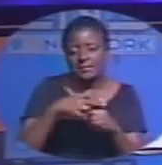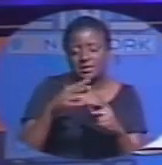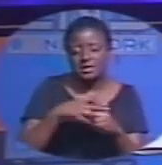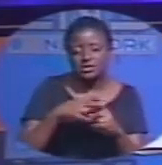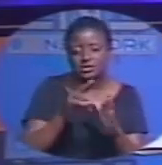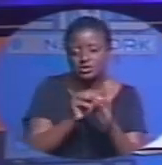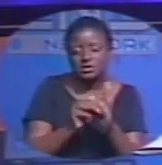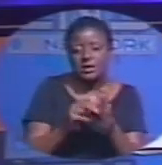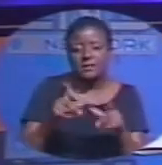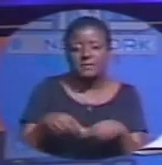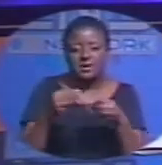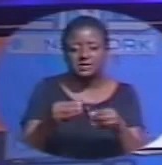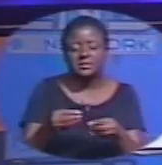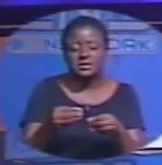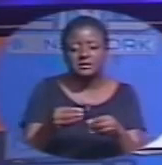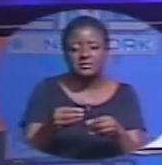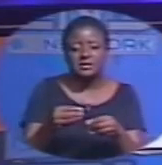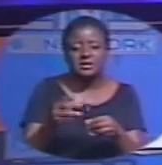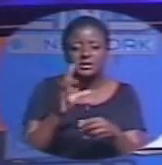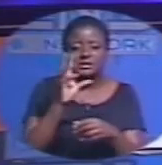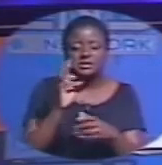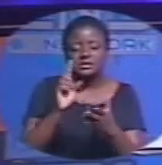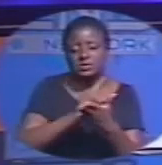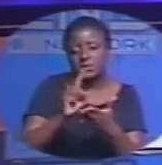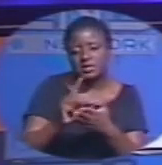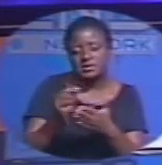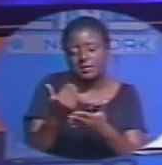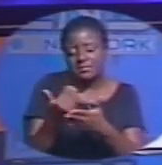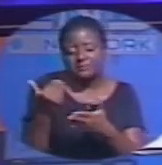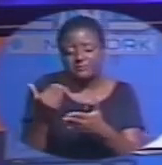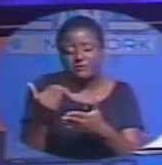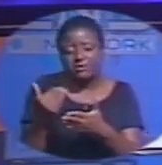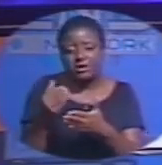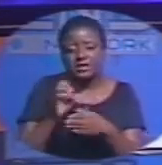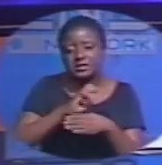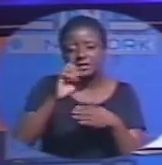expires, and it is an offense to engage foreign workers without proper approval.